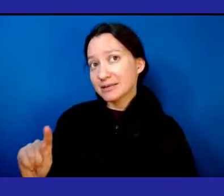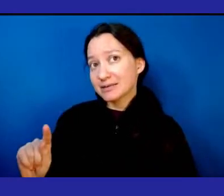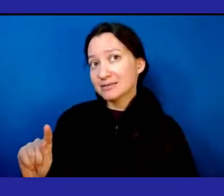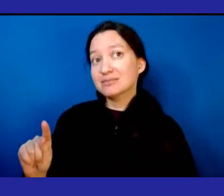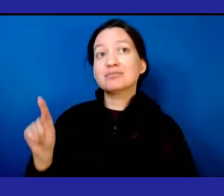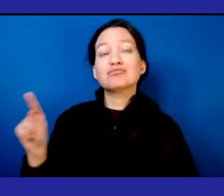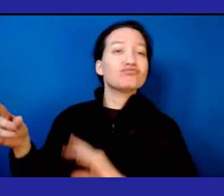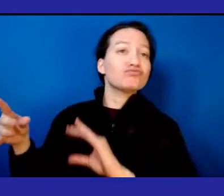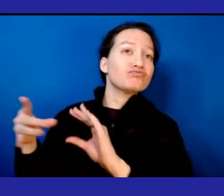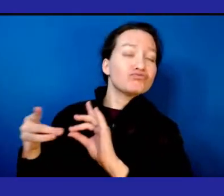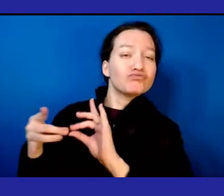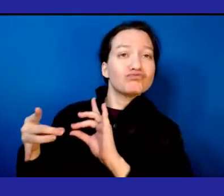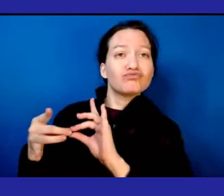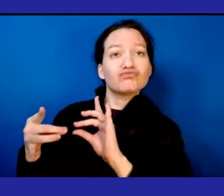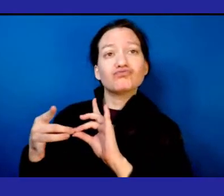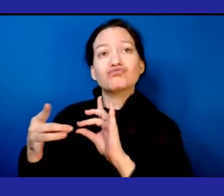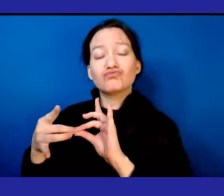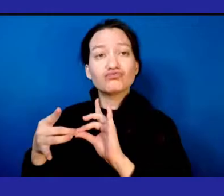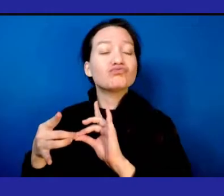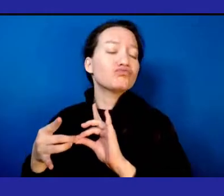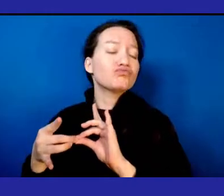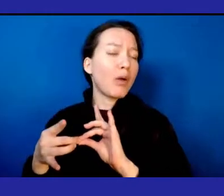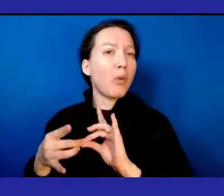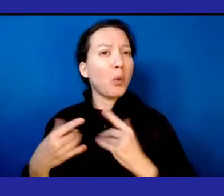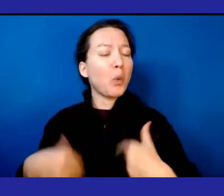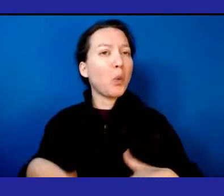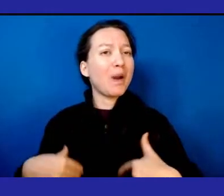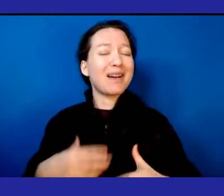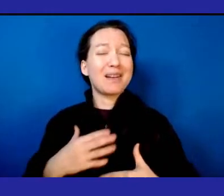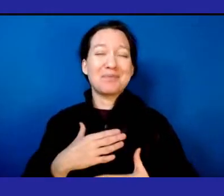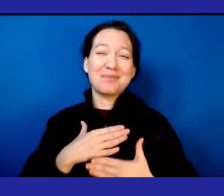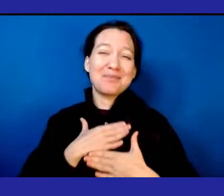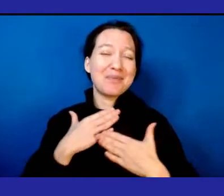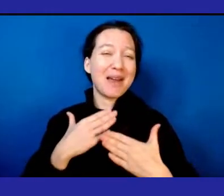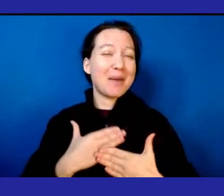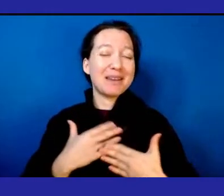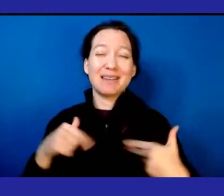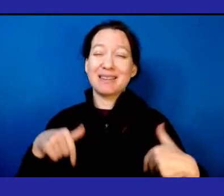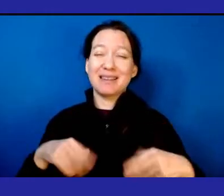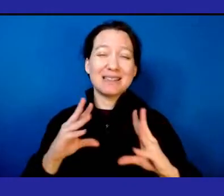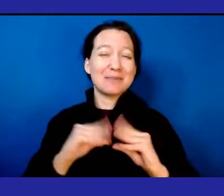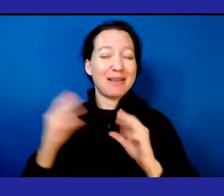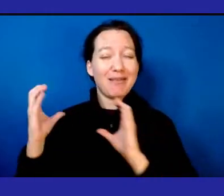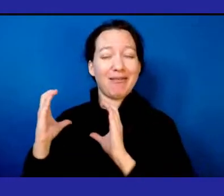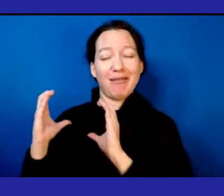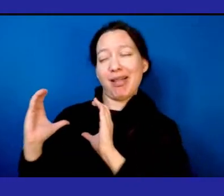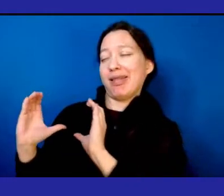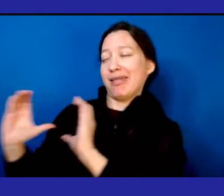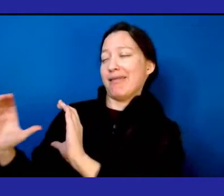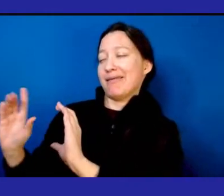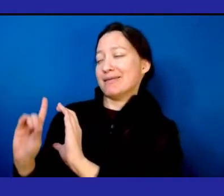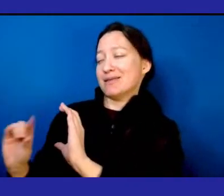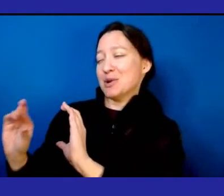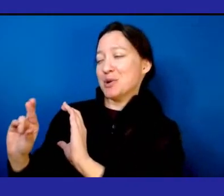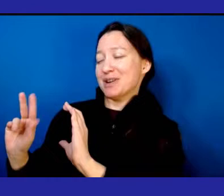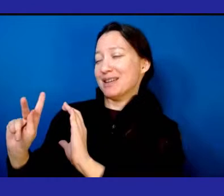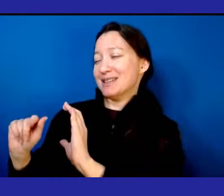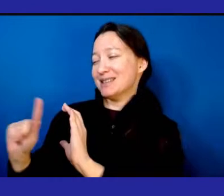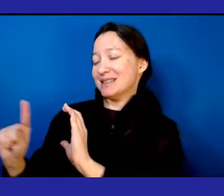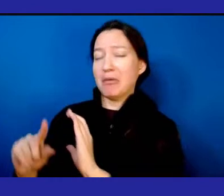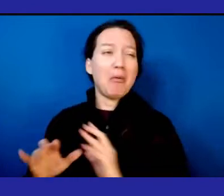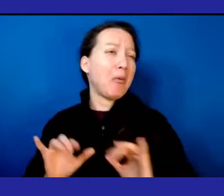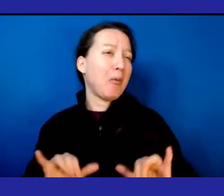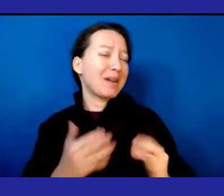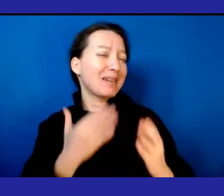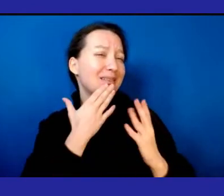his remarks. And let me say, I am so glad to turn this meeting over to Dr. Katz. Oh, thank you so much, Madam